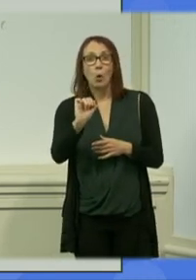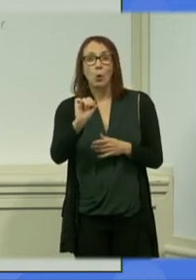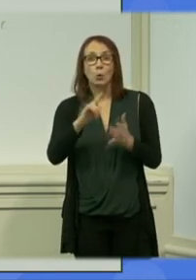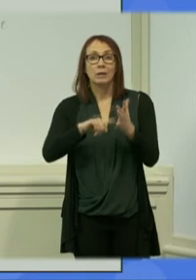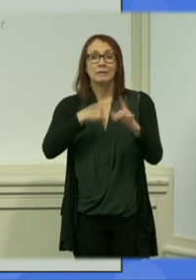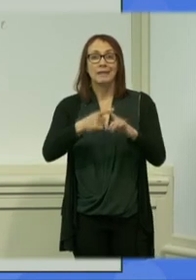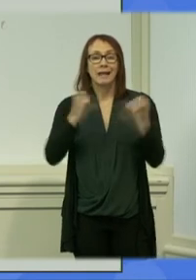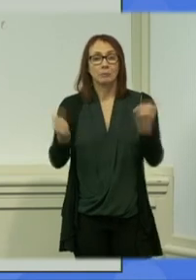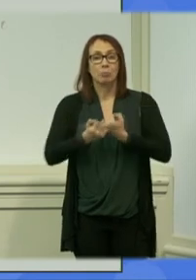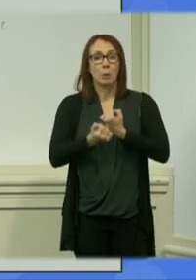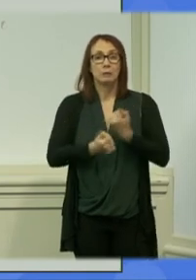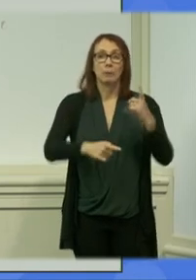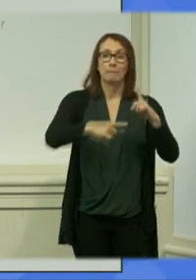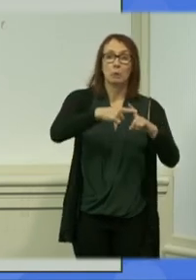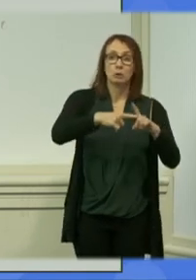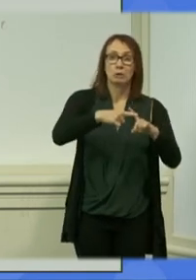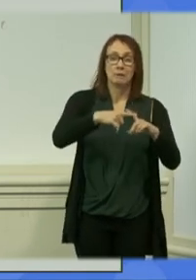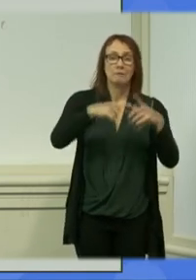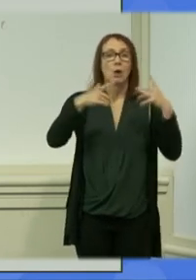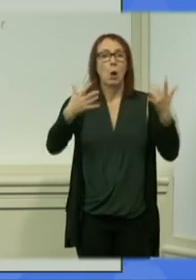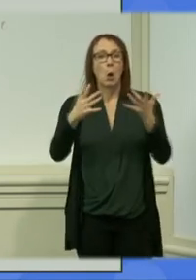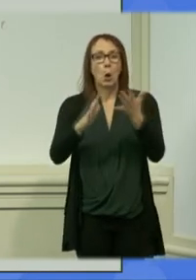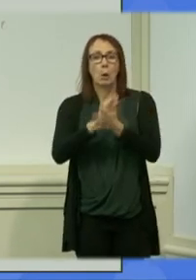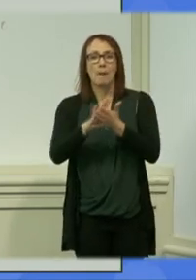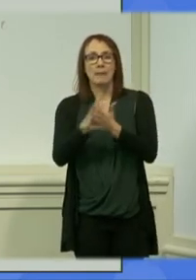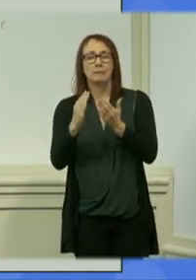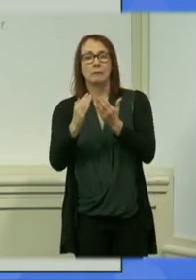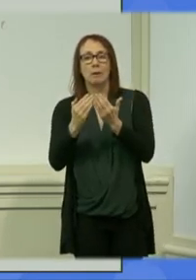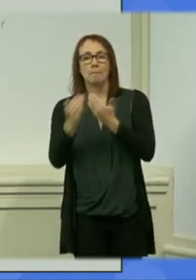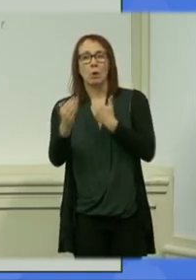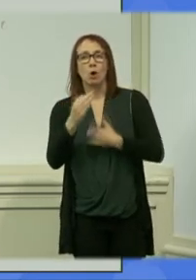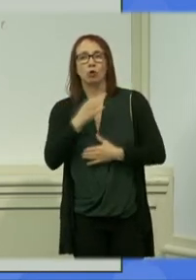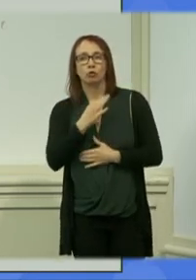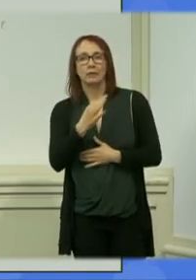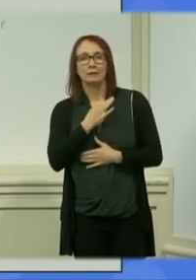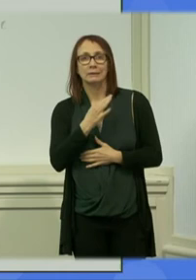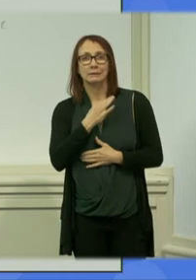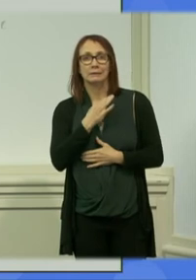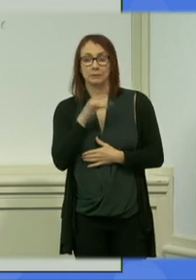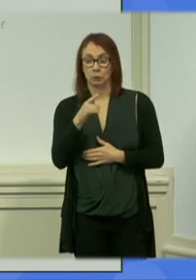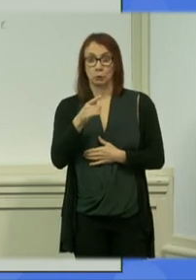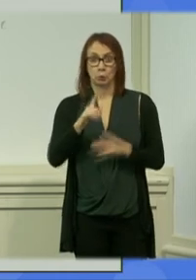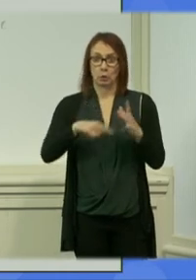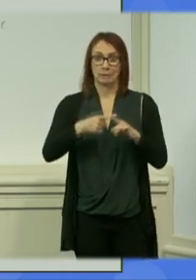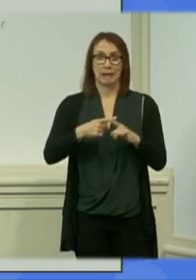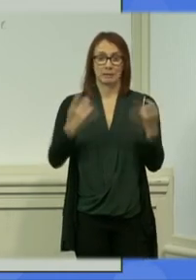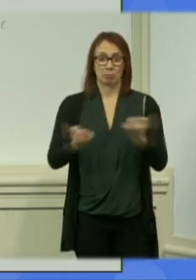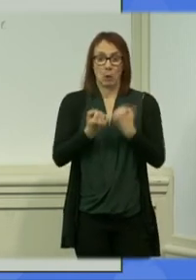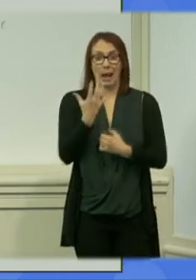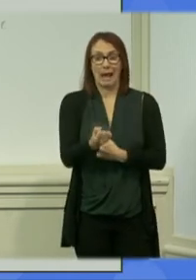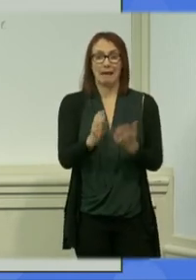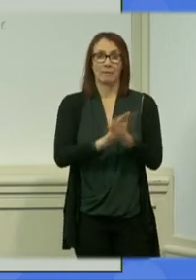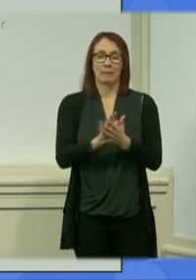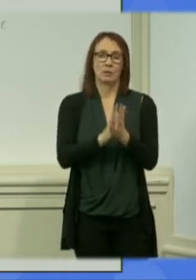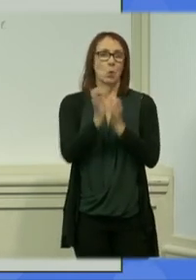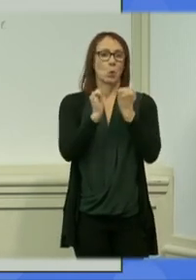thing? Or actually, do you expose yourself to a lot of risk? There's no guarantee just because you've got the power to raise tax that you're going to make lots of